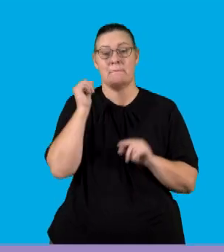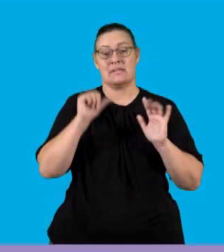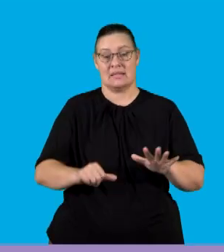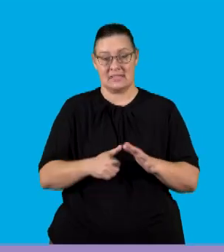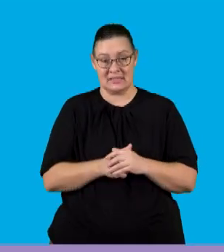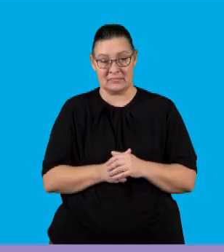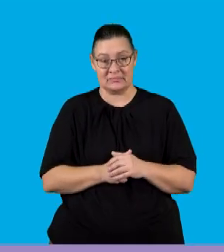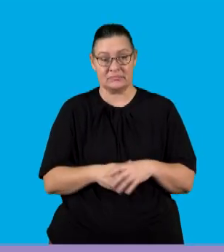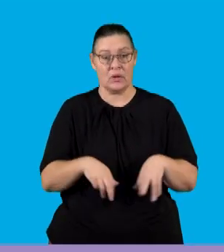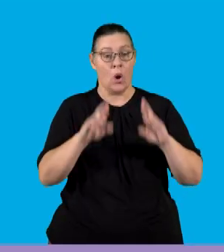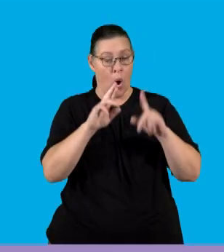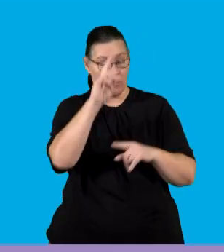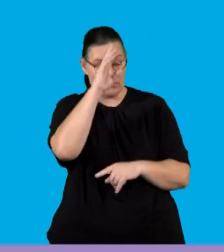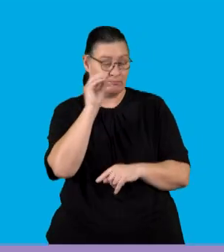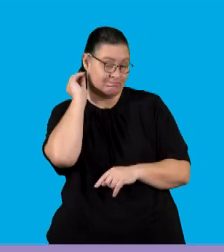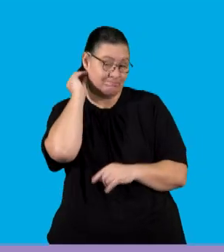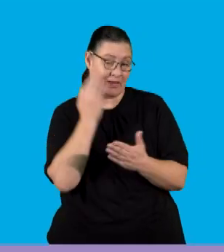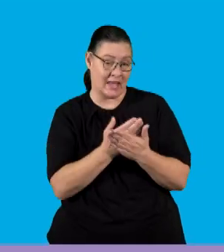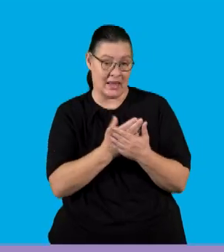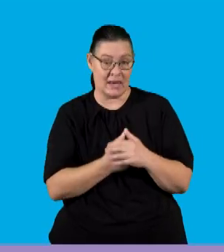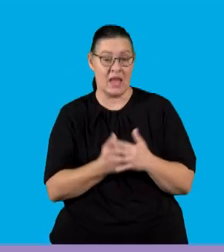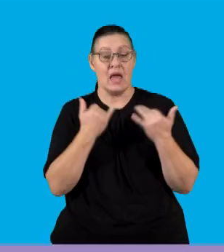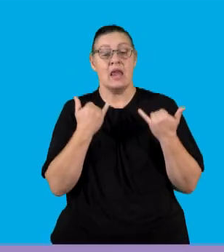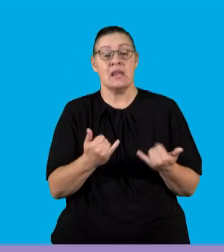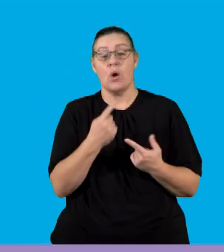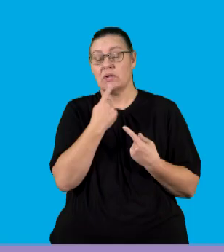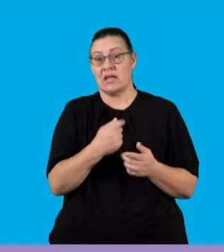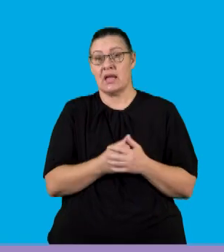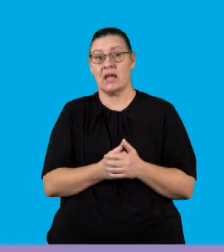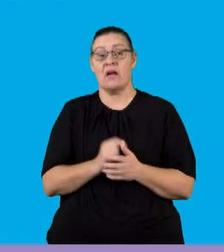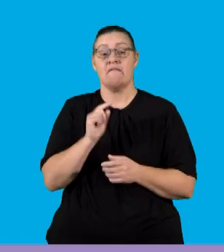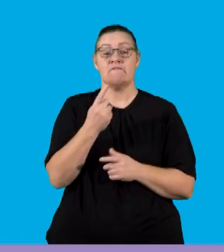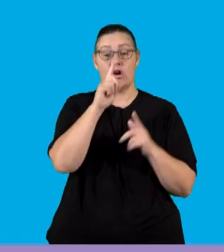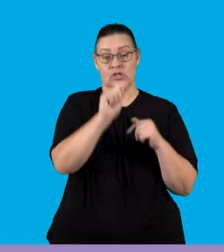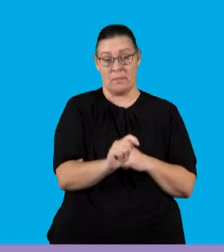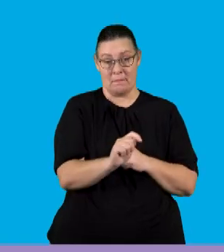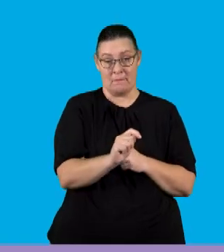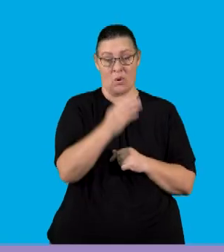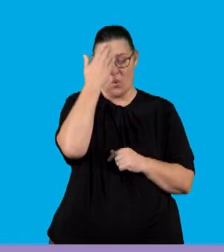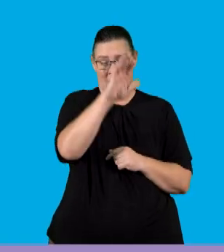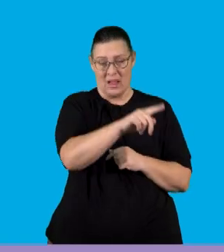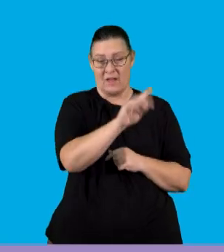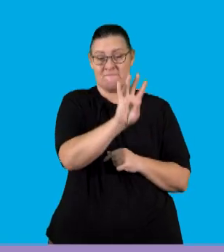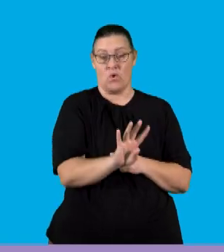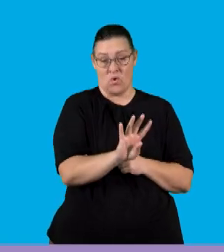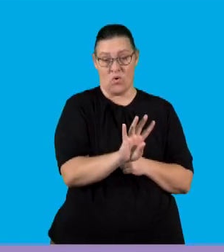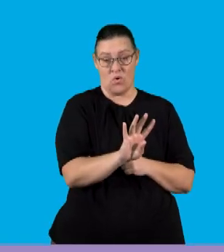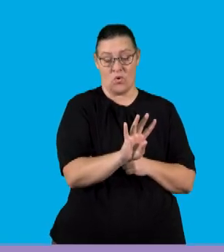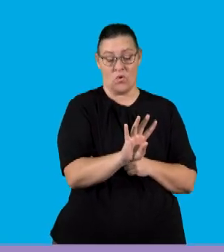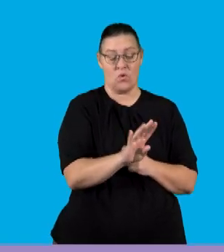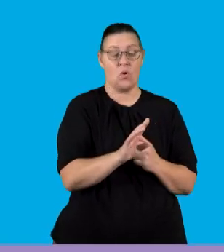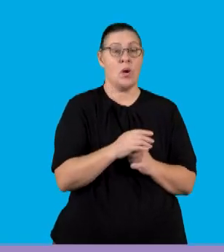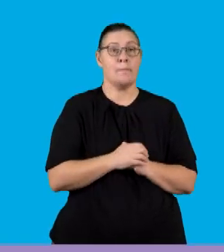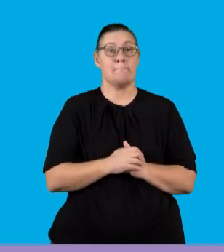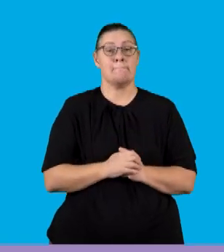6. Hopefully you can remember that. So now we are going to say for the first term, now we know the first term is 4,